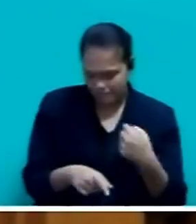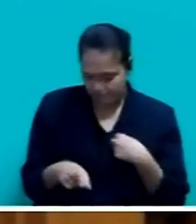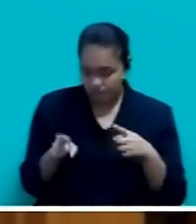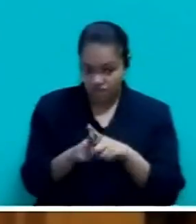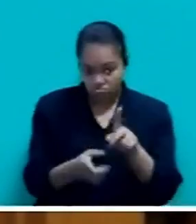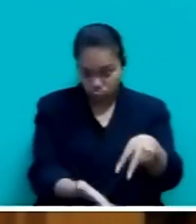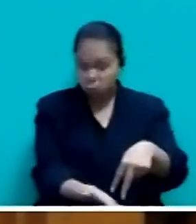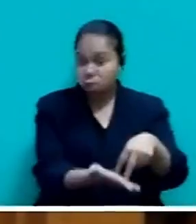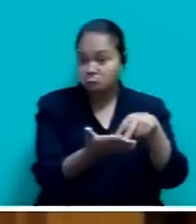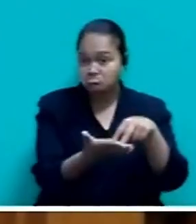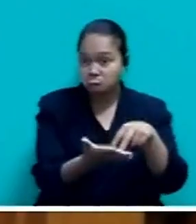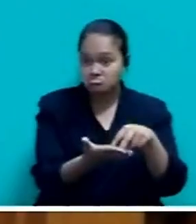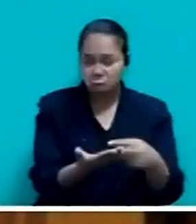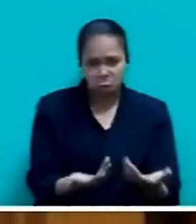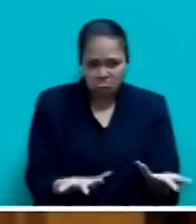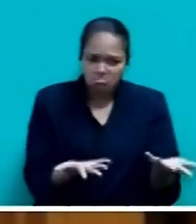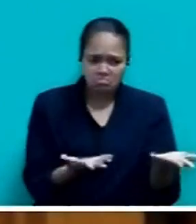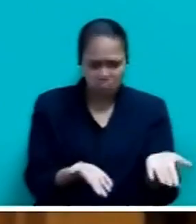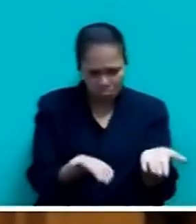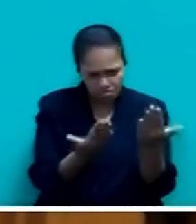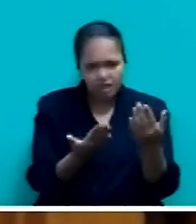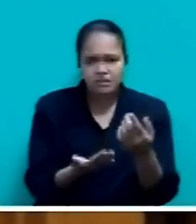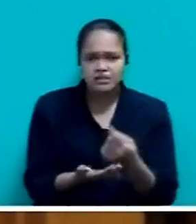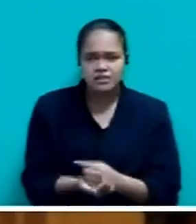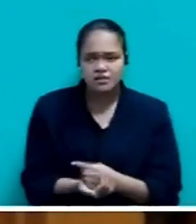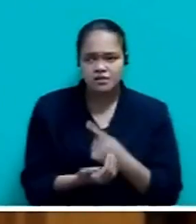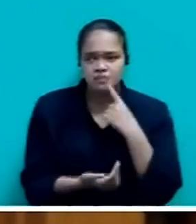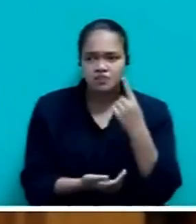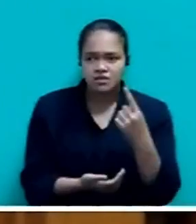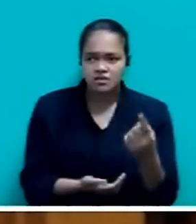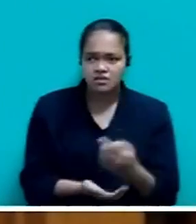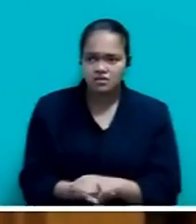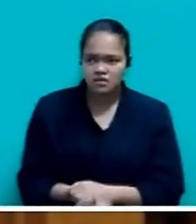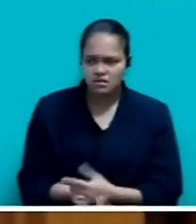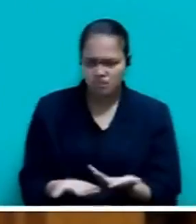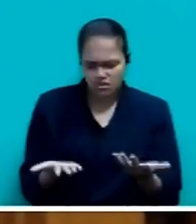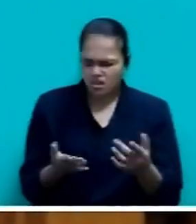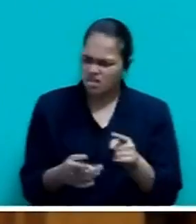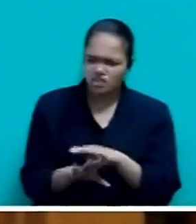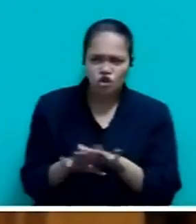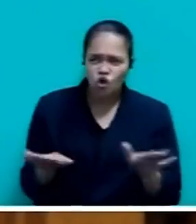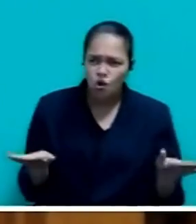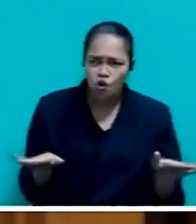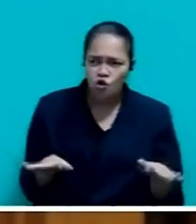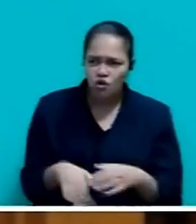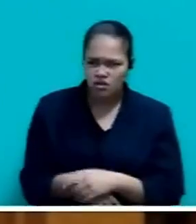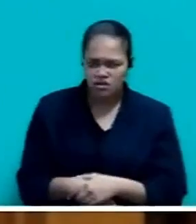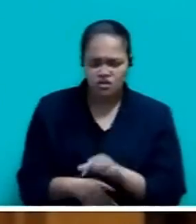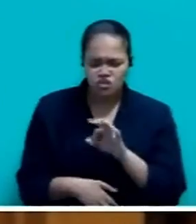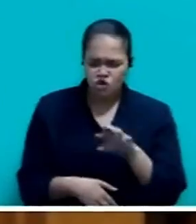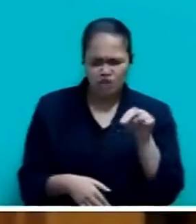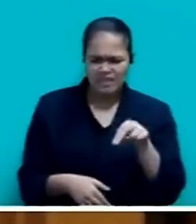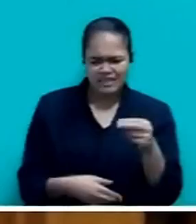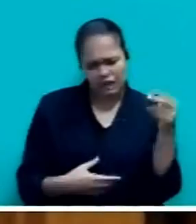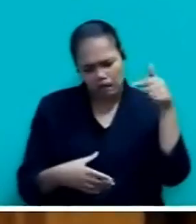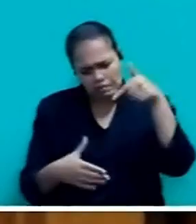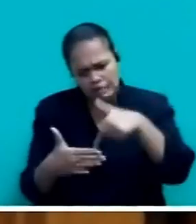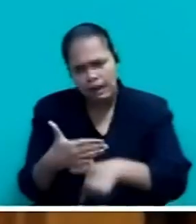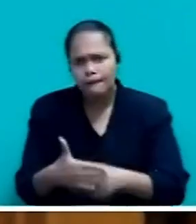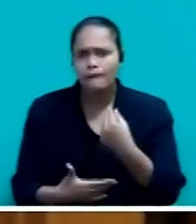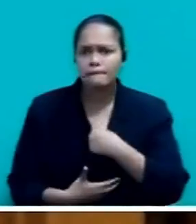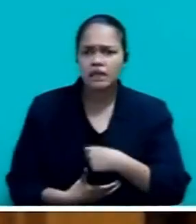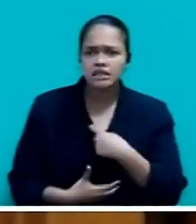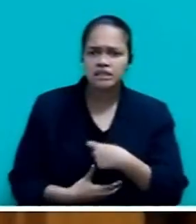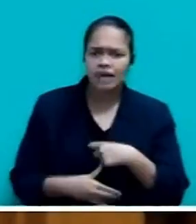stand up and interject, I let him speak because I know you'll give me the extra minutes. That's all. He doesn't need to get personal. That's his